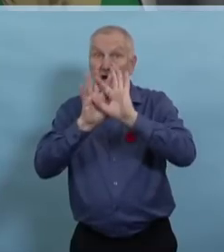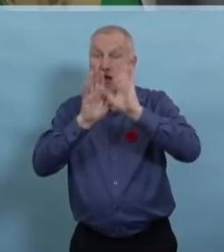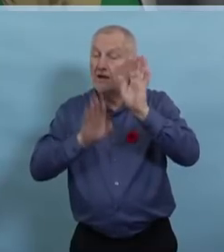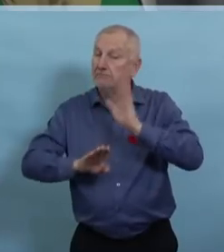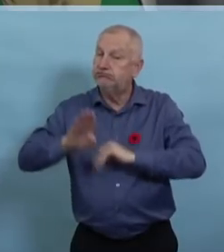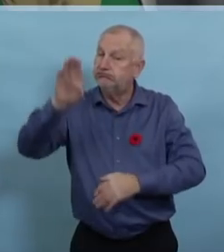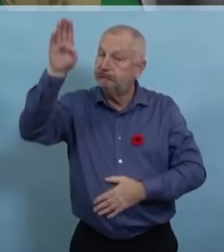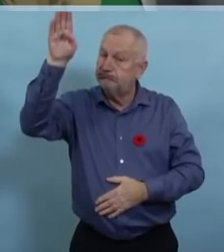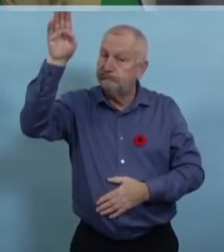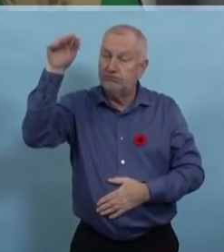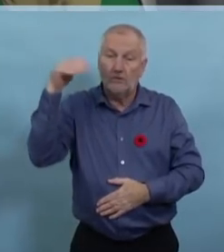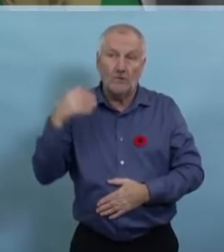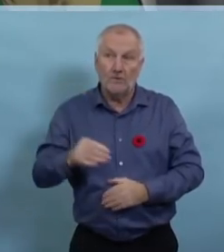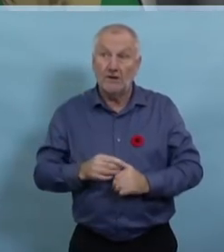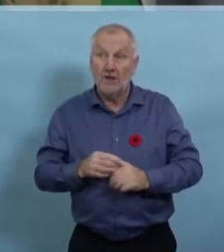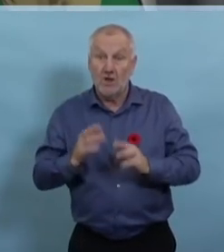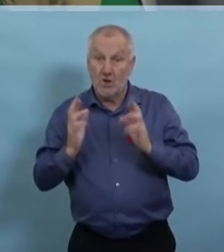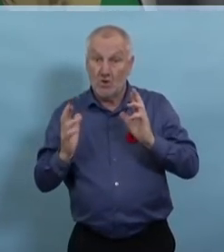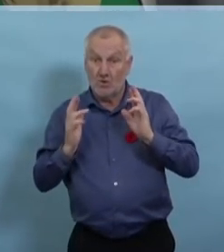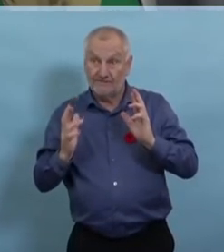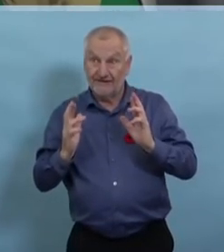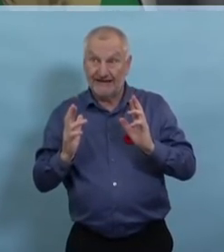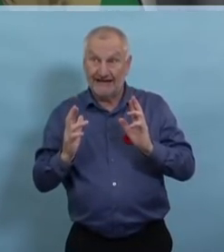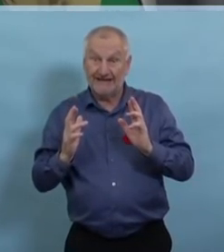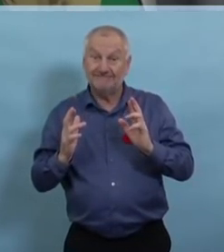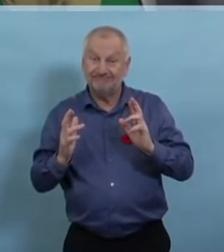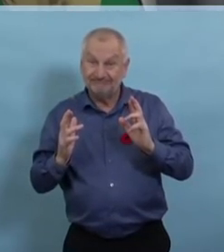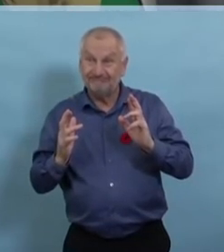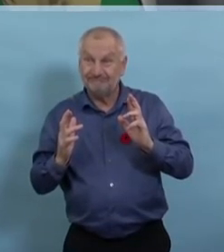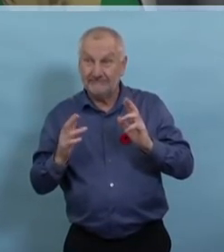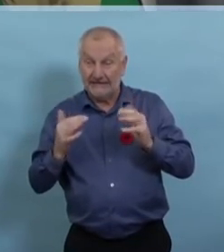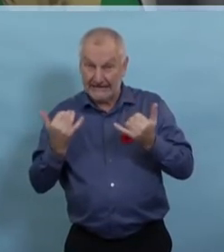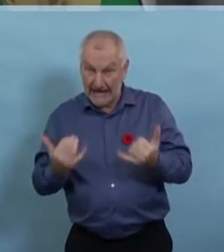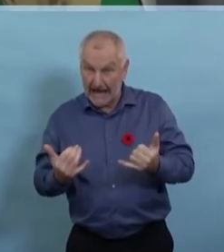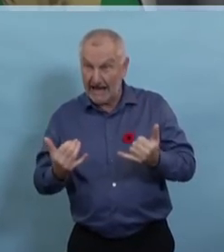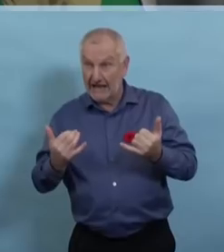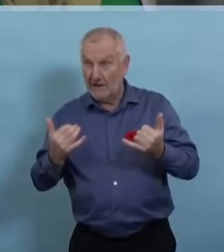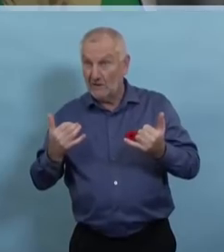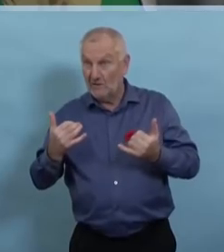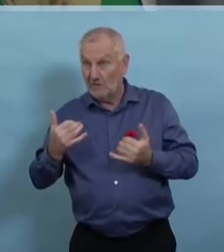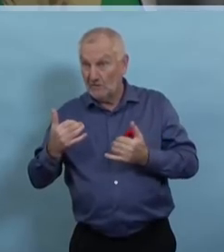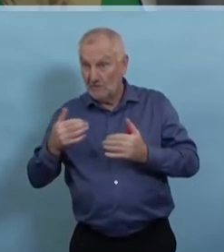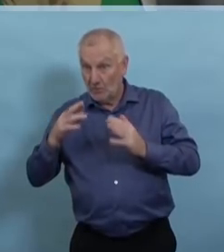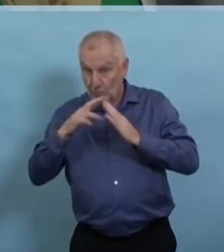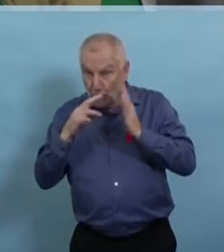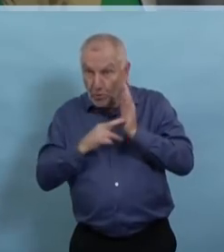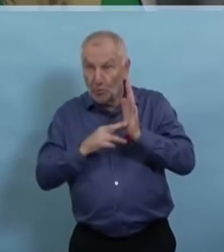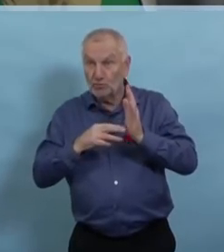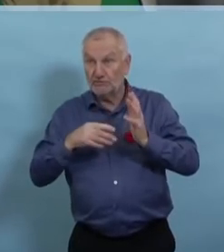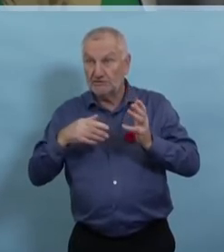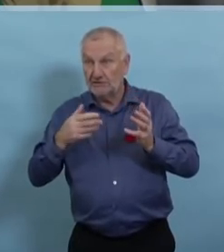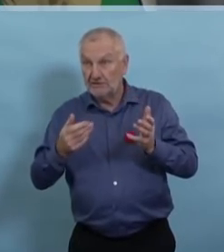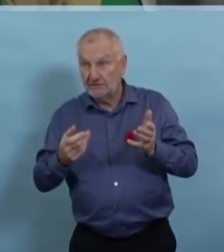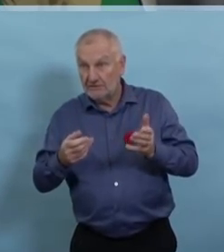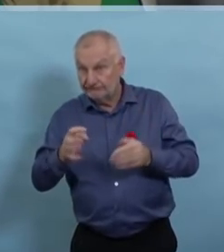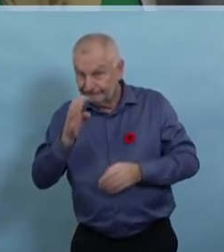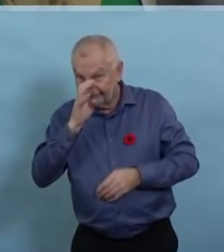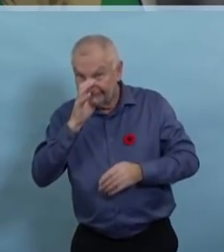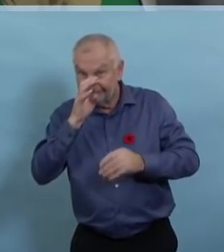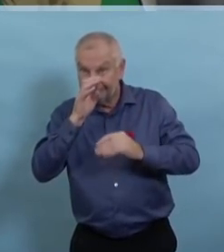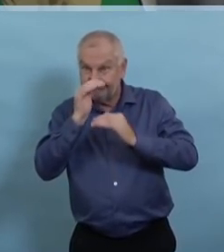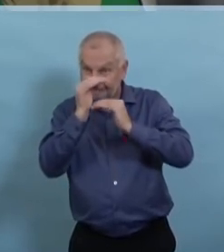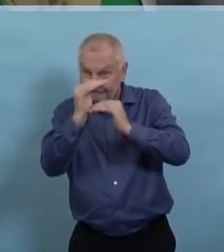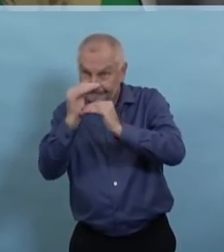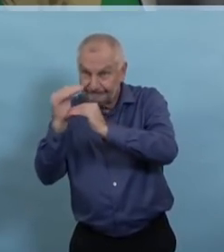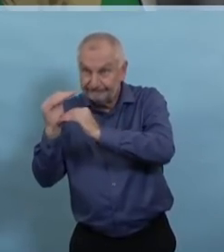are being put in place will see those numbers come down, and measures that, that people themselves take to